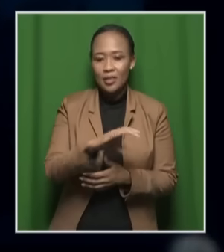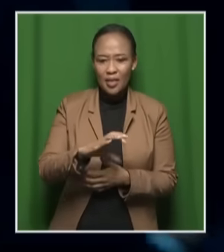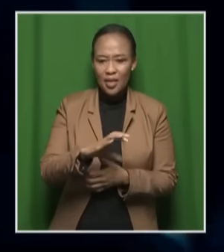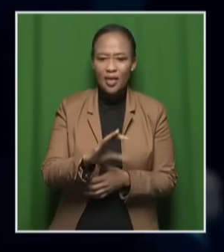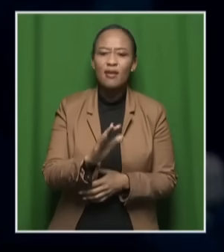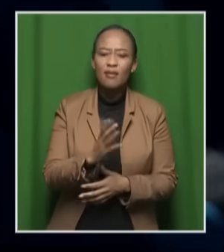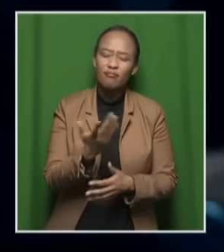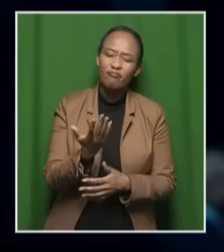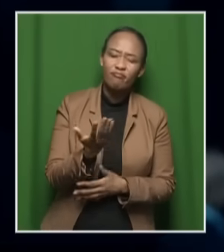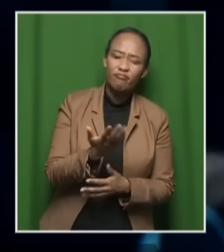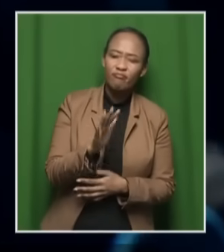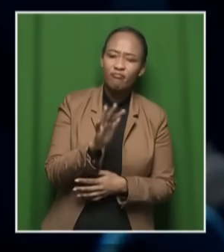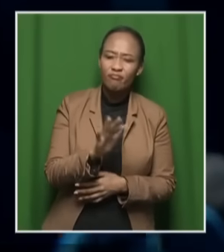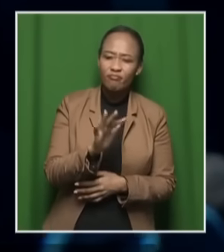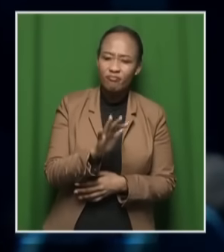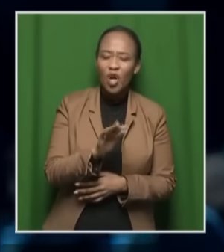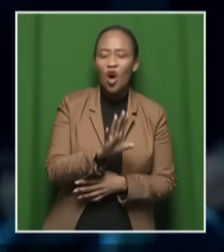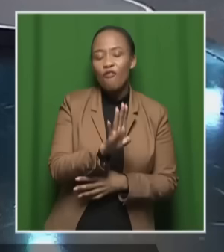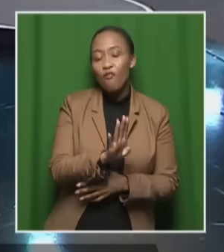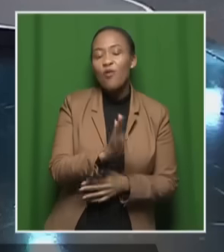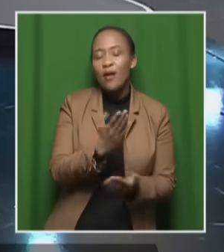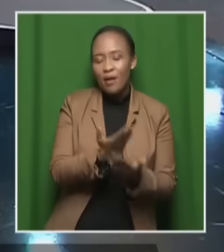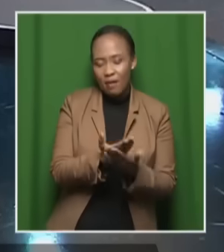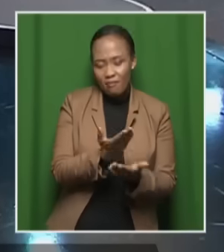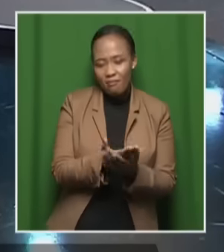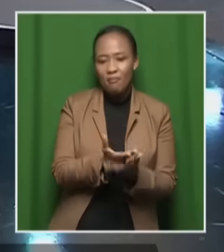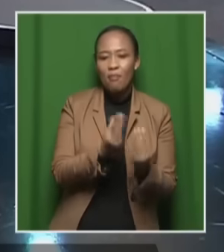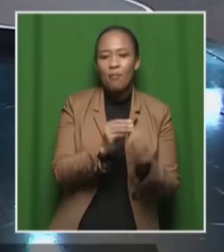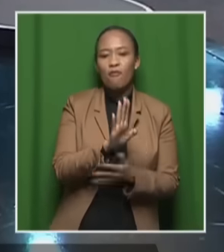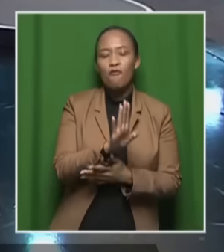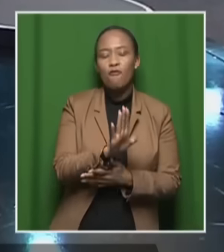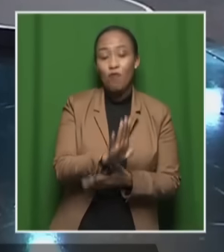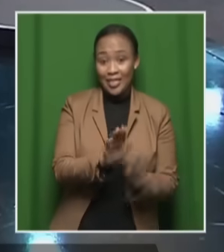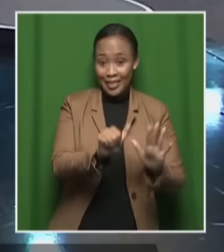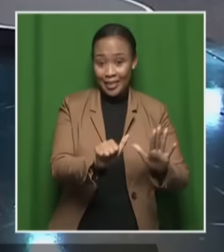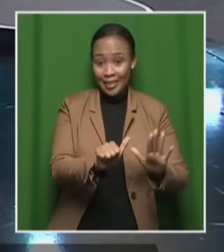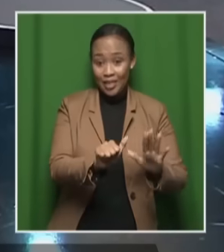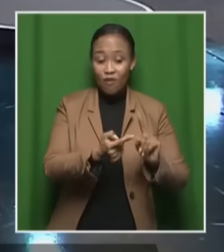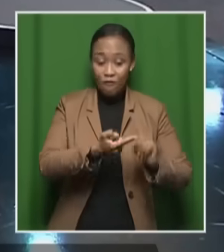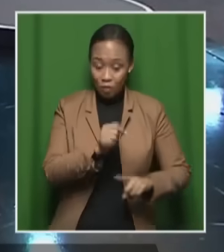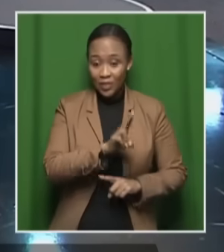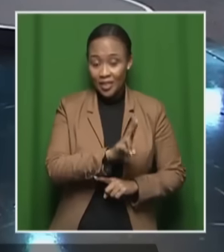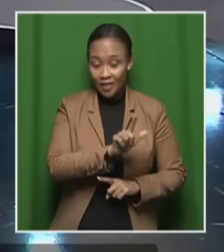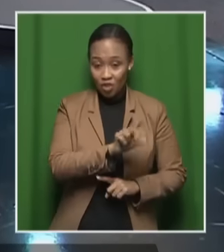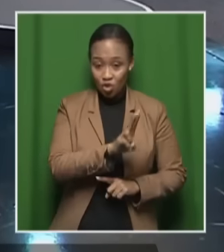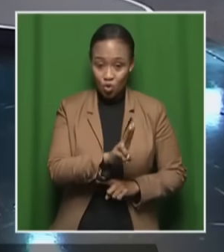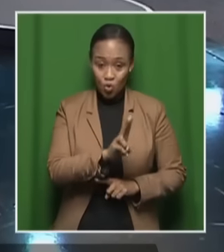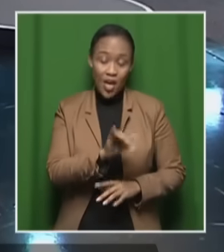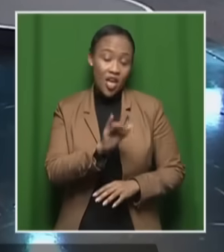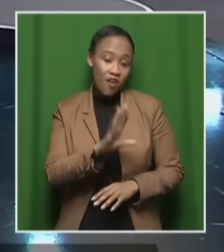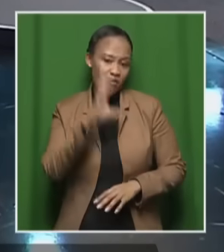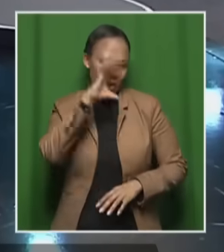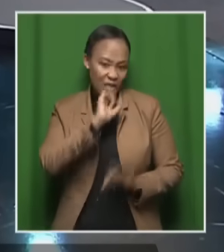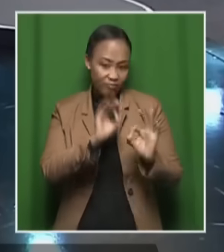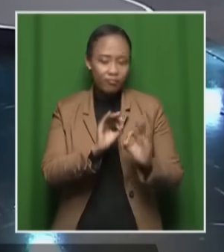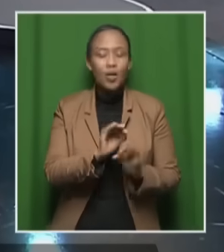they are likely to end up with about 46 of the 72 if the predictions are